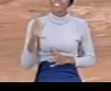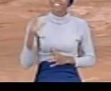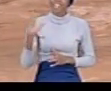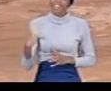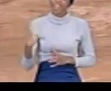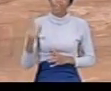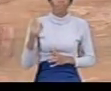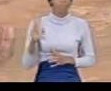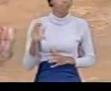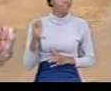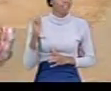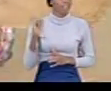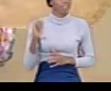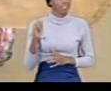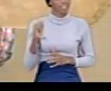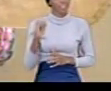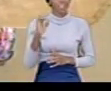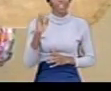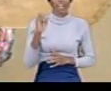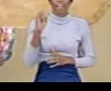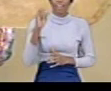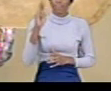clear.